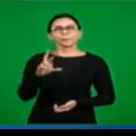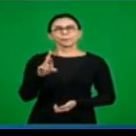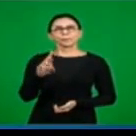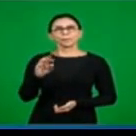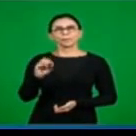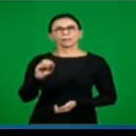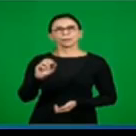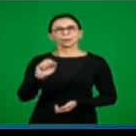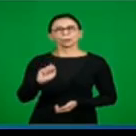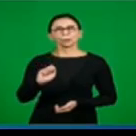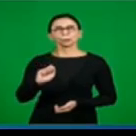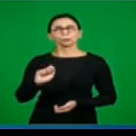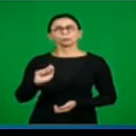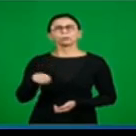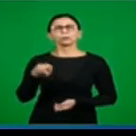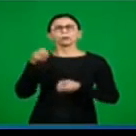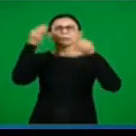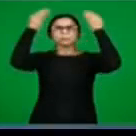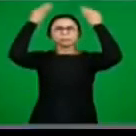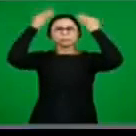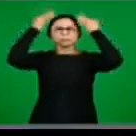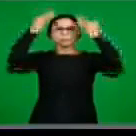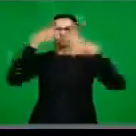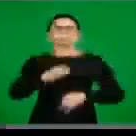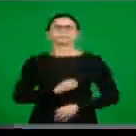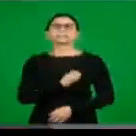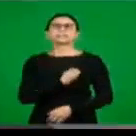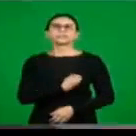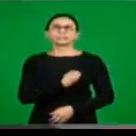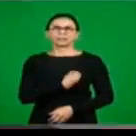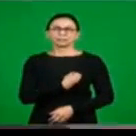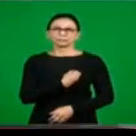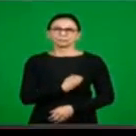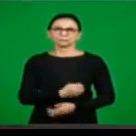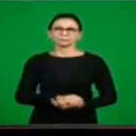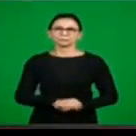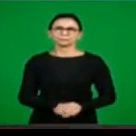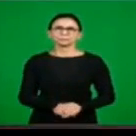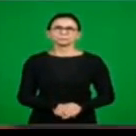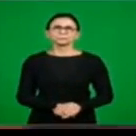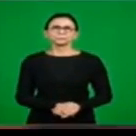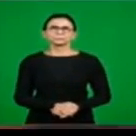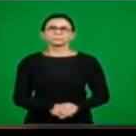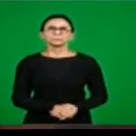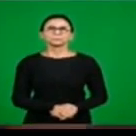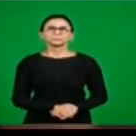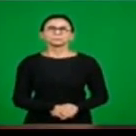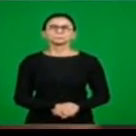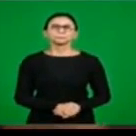So now the answer. Which crown is it spoken of? It's a crown of